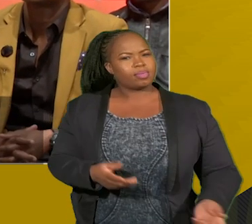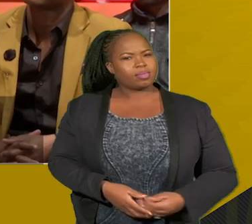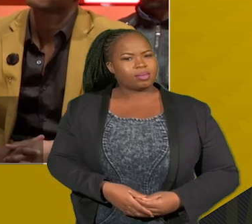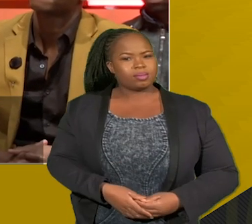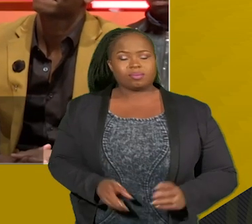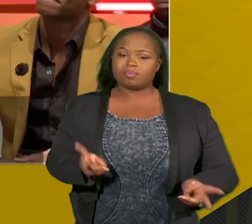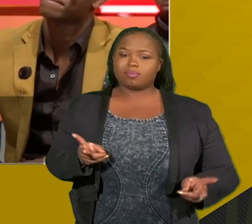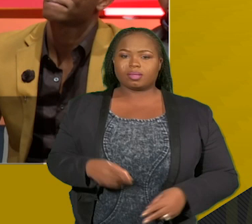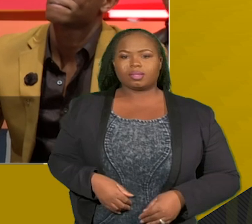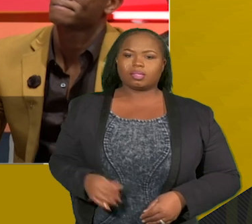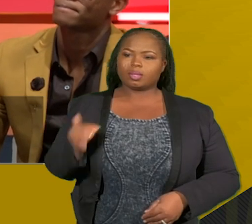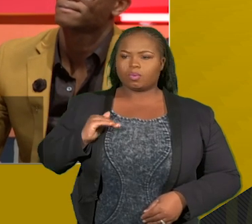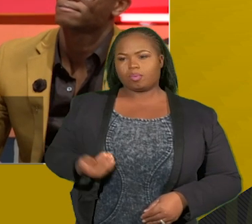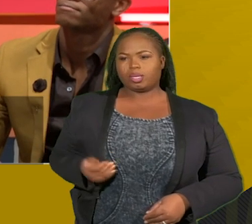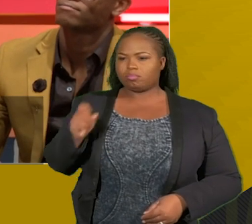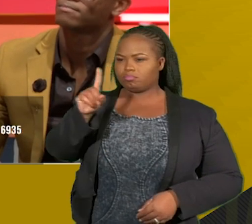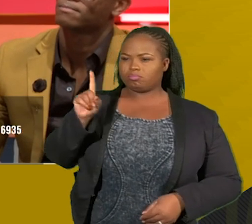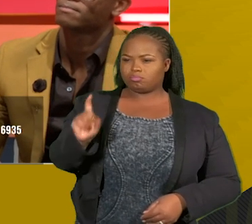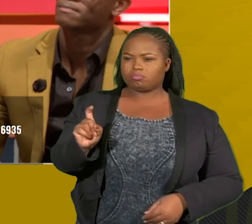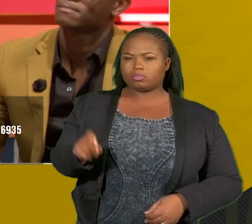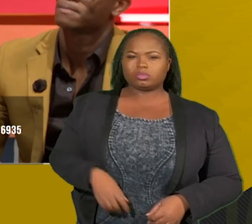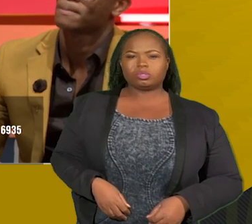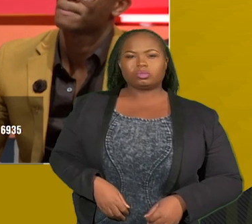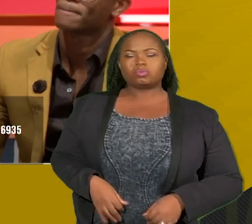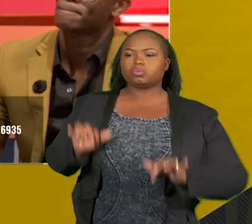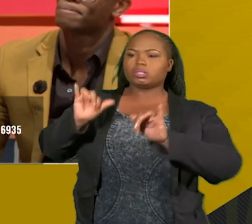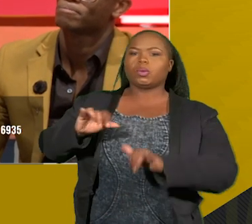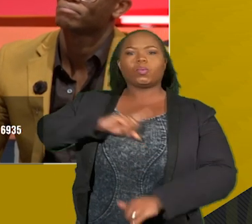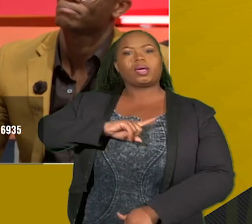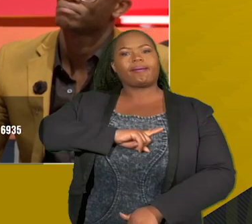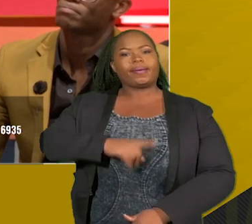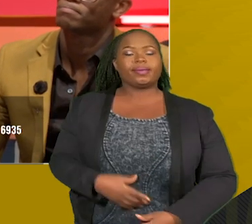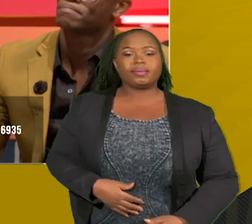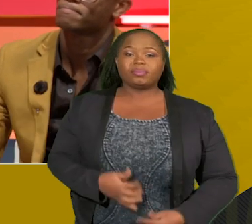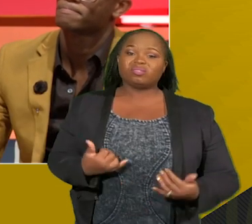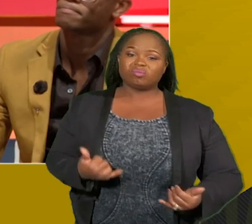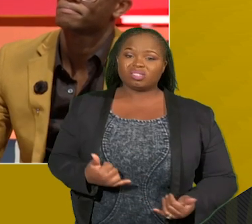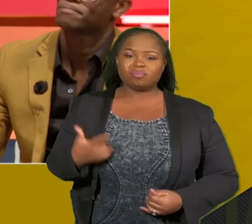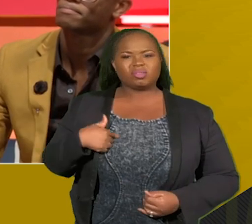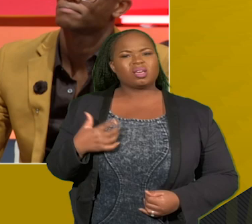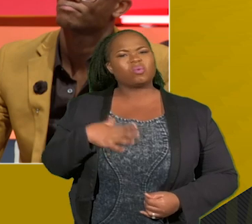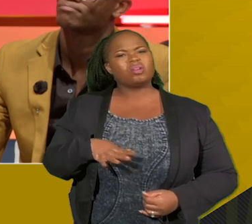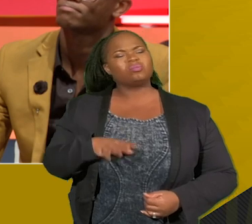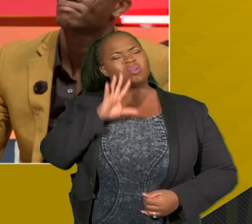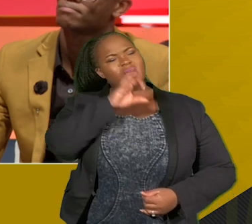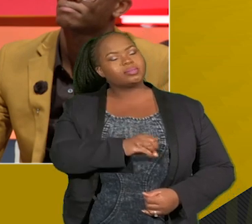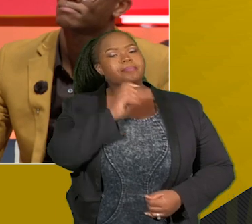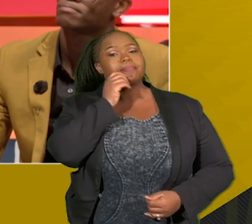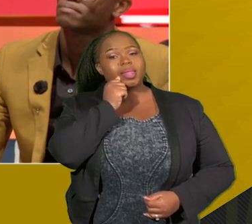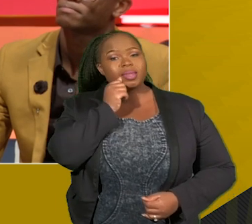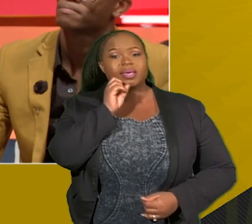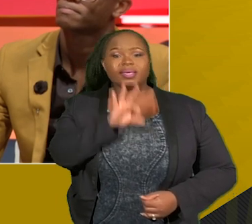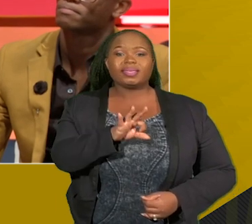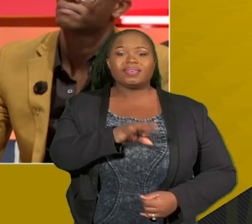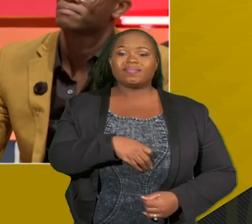often musadi re ba moteya, they ask the question gore why did she stay? Now today I want to challenge the men and ask them, why if musadi